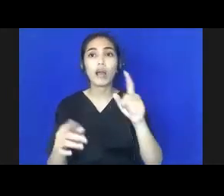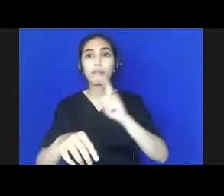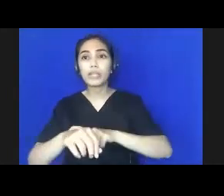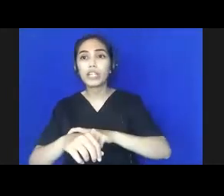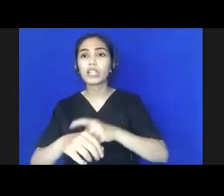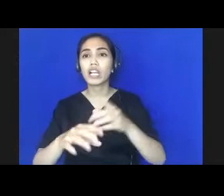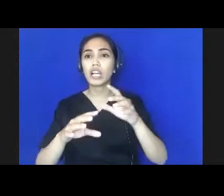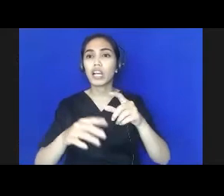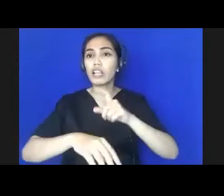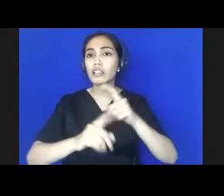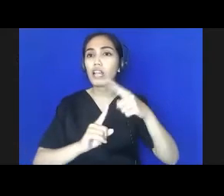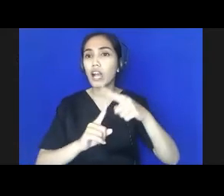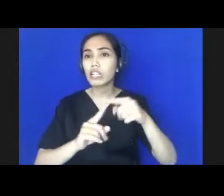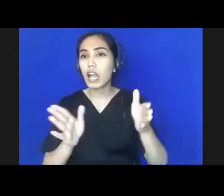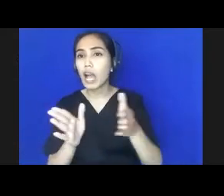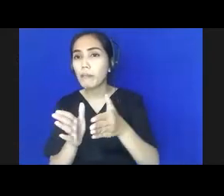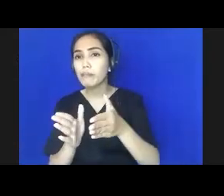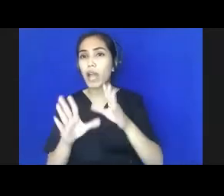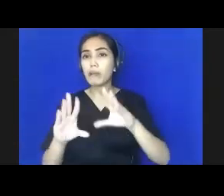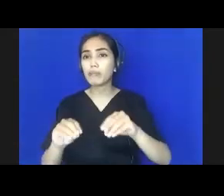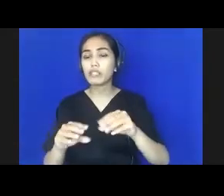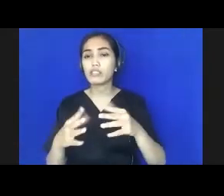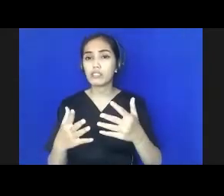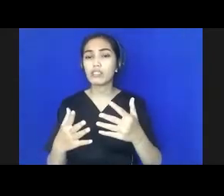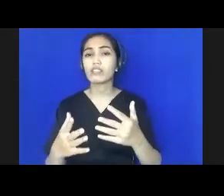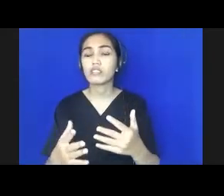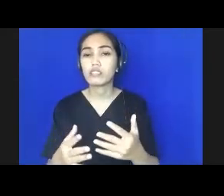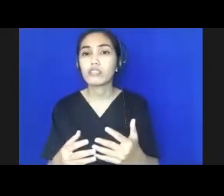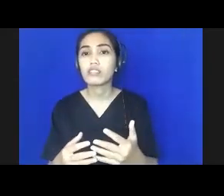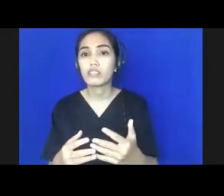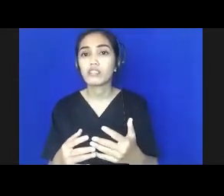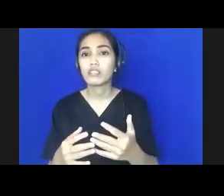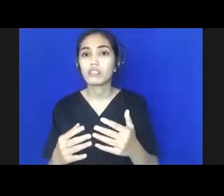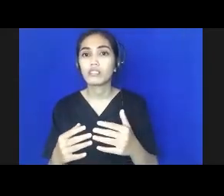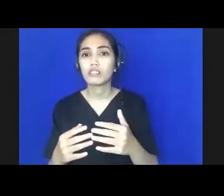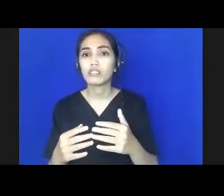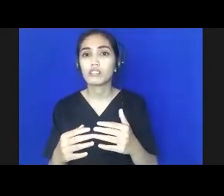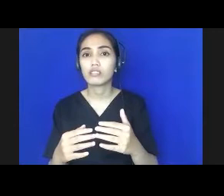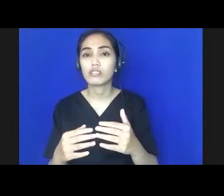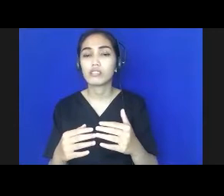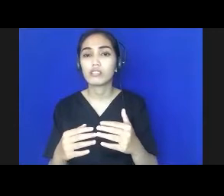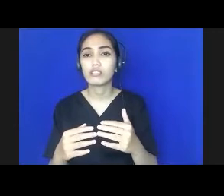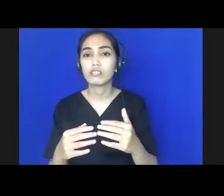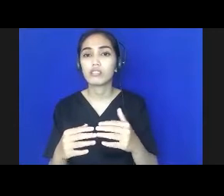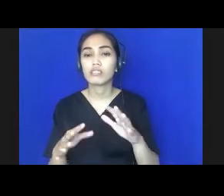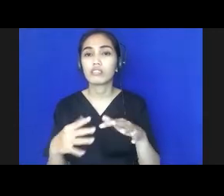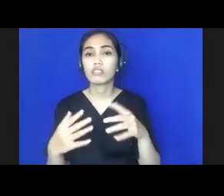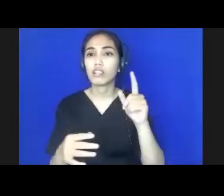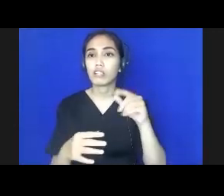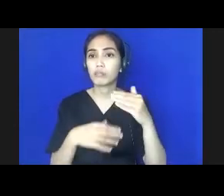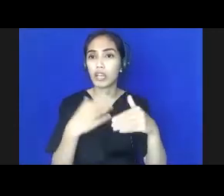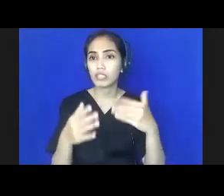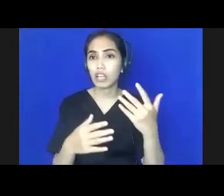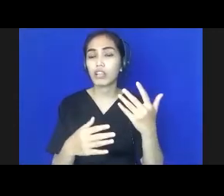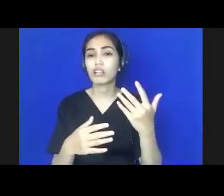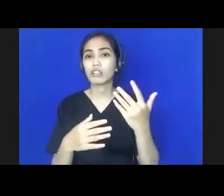As you can see in this picture, girls received the tablets, but they didn't always want to consume them. Sometimes the teachers